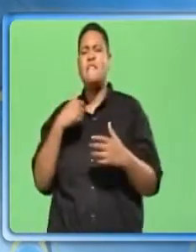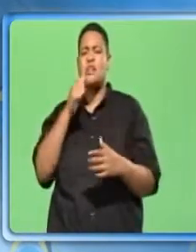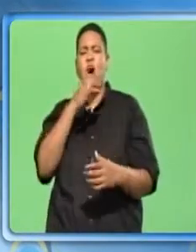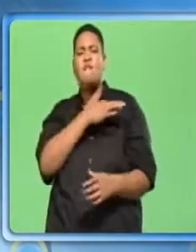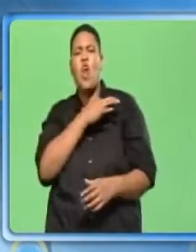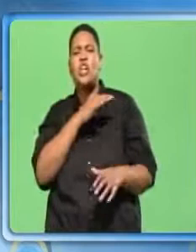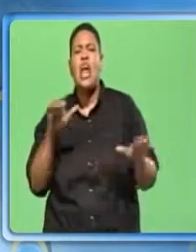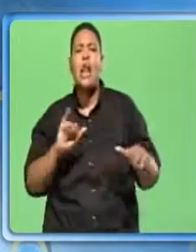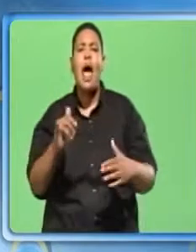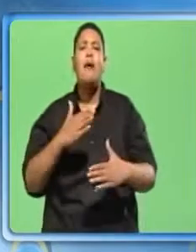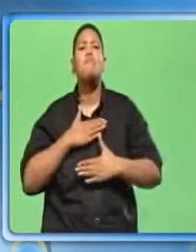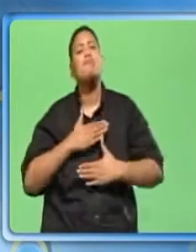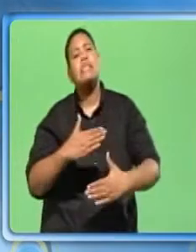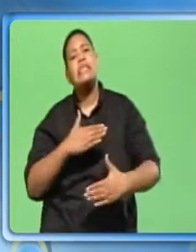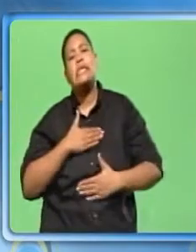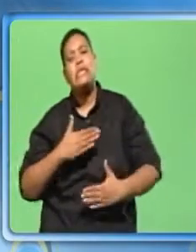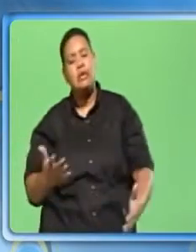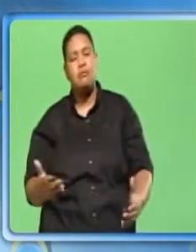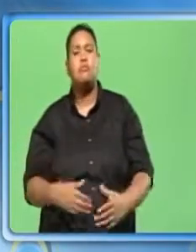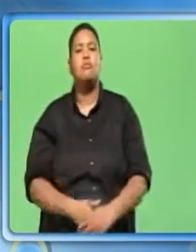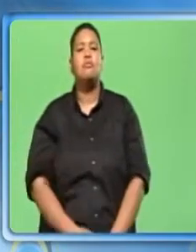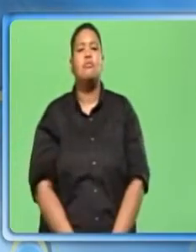as breathing,